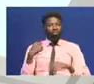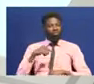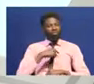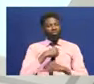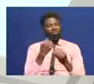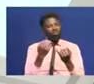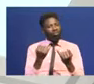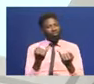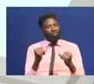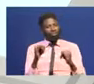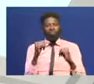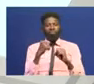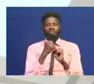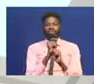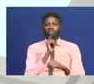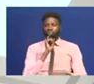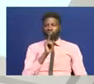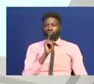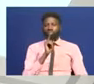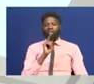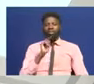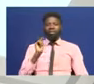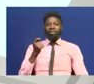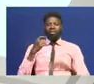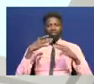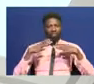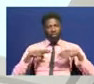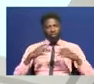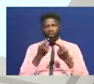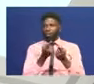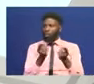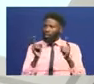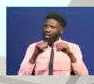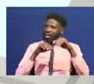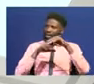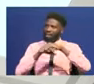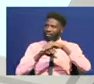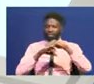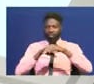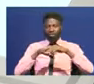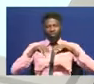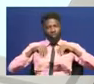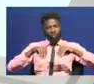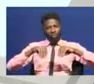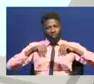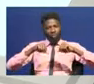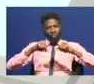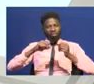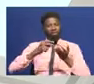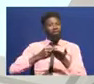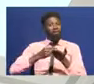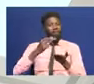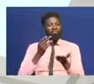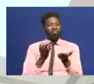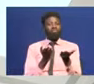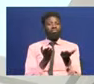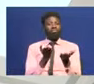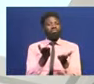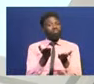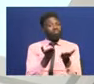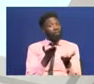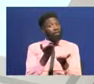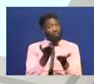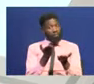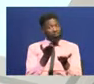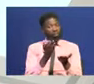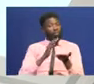know, all Kenyans, you know, they have access to high-quality health services, you know, without breaking their bank account.